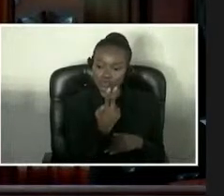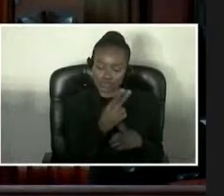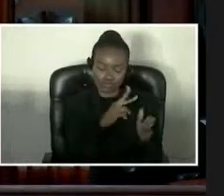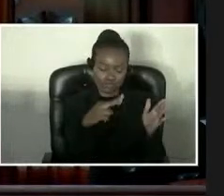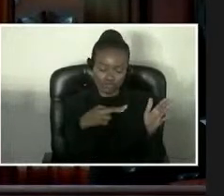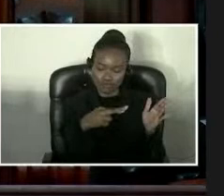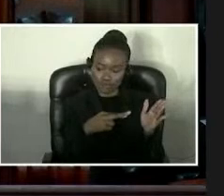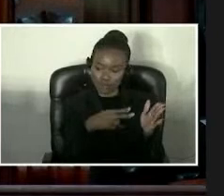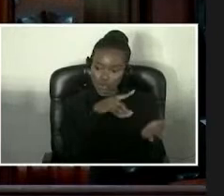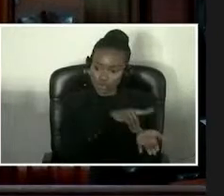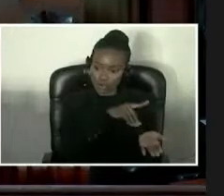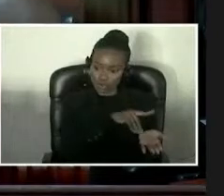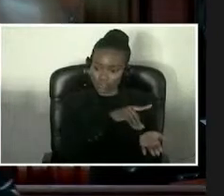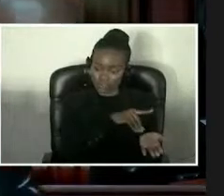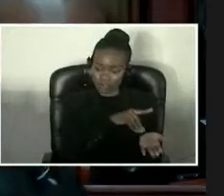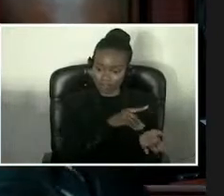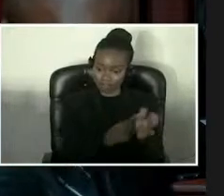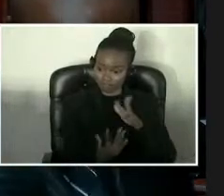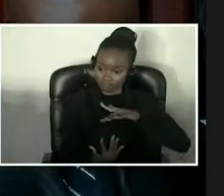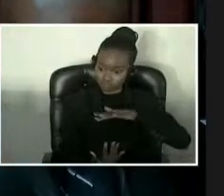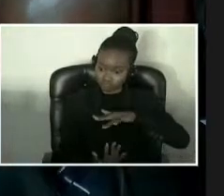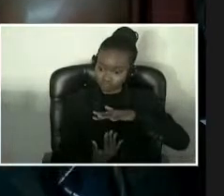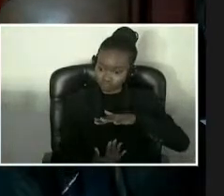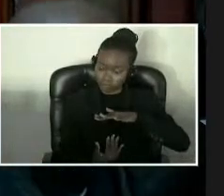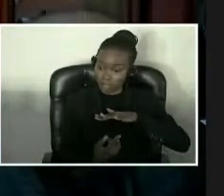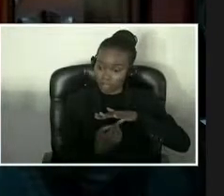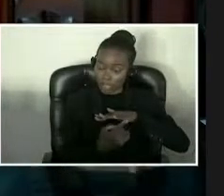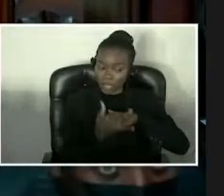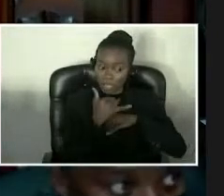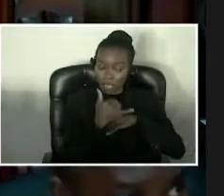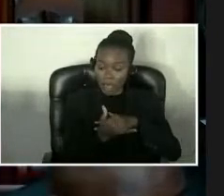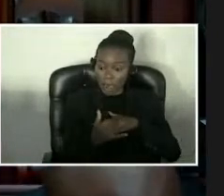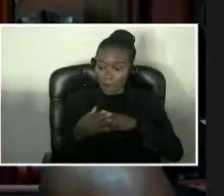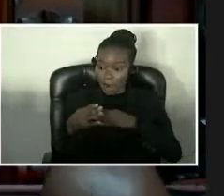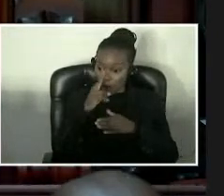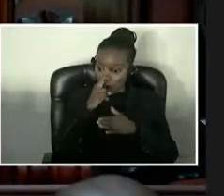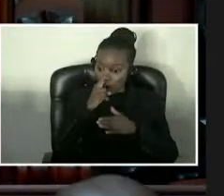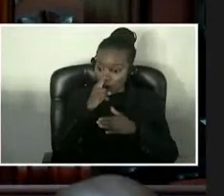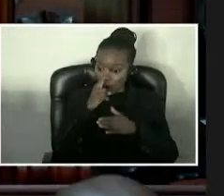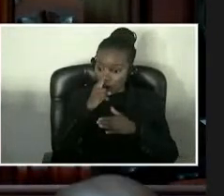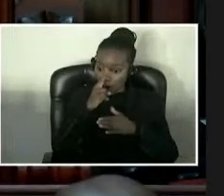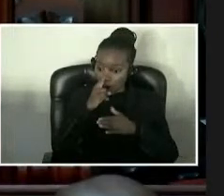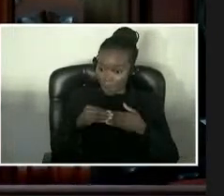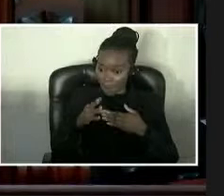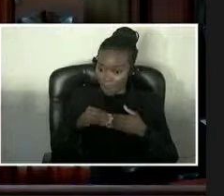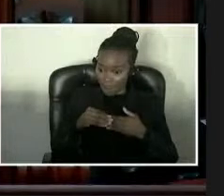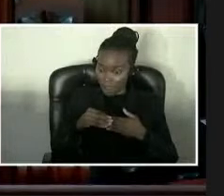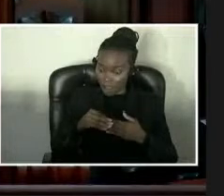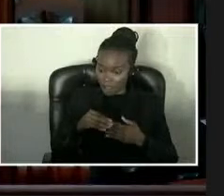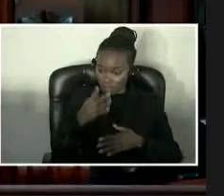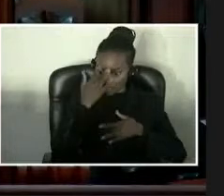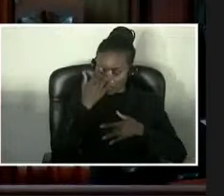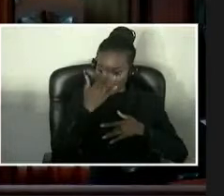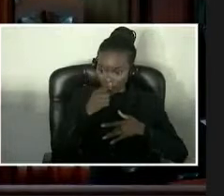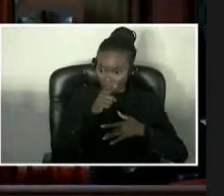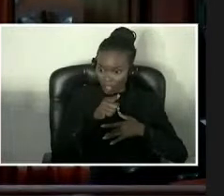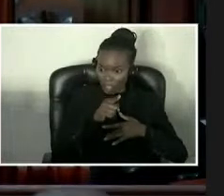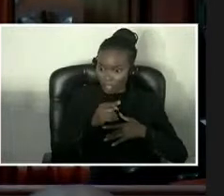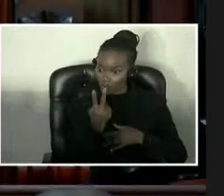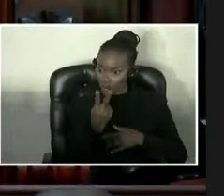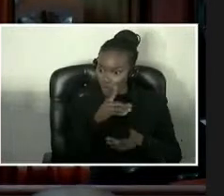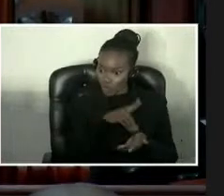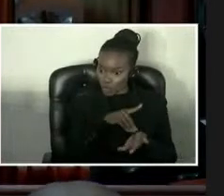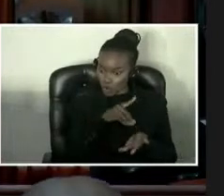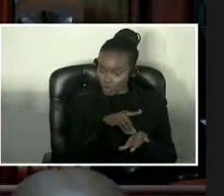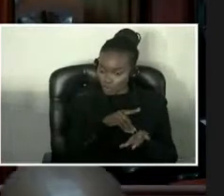must be selfless what has just been displayed here by israel again must be